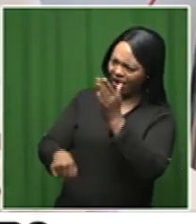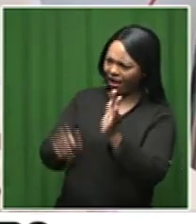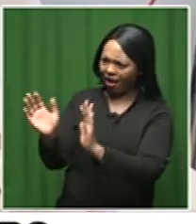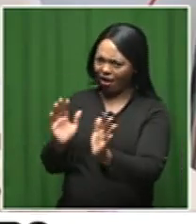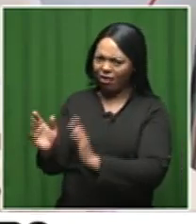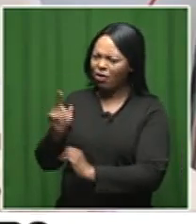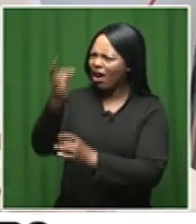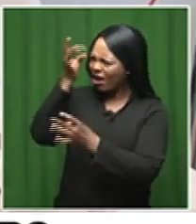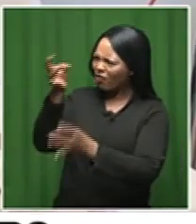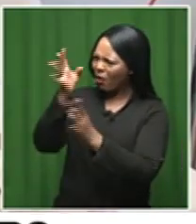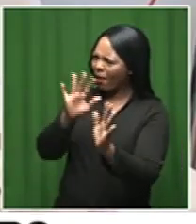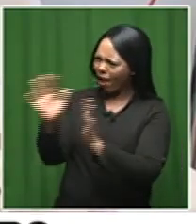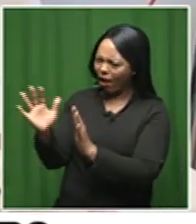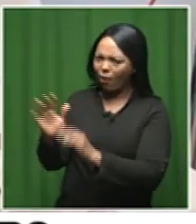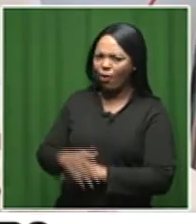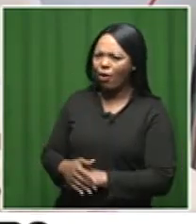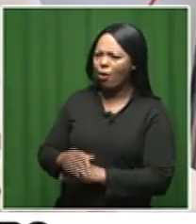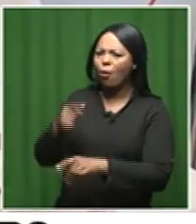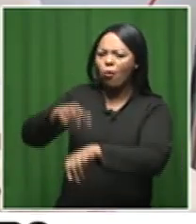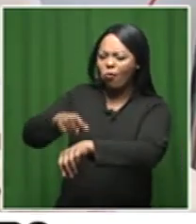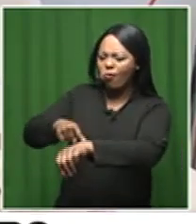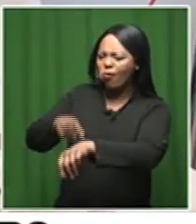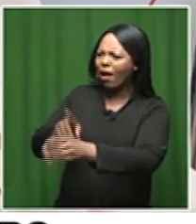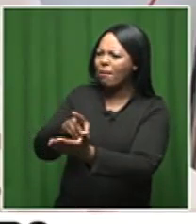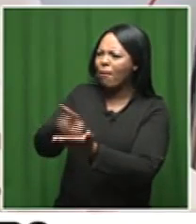of you being informed about what bone marrow donation was all about?